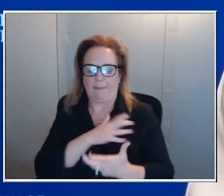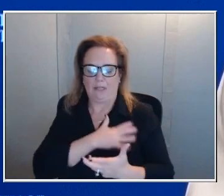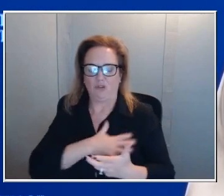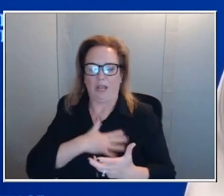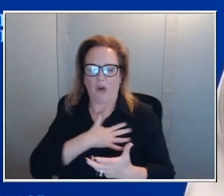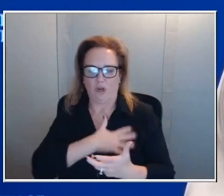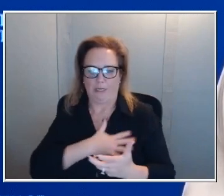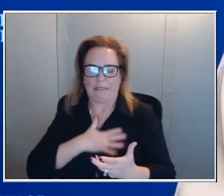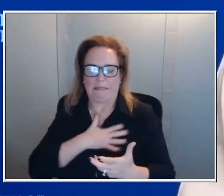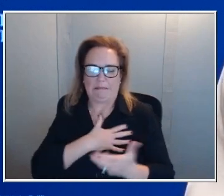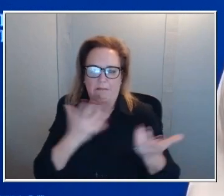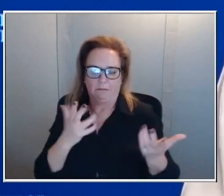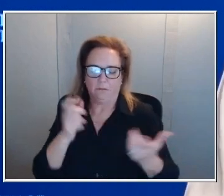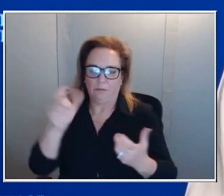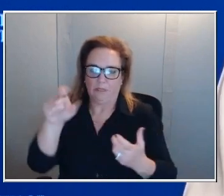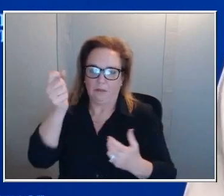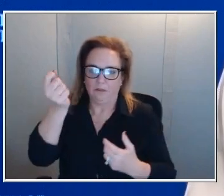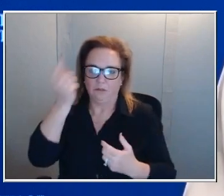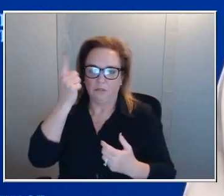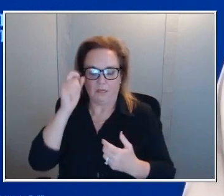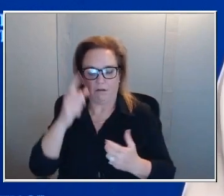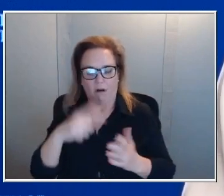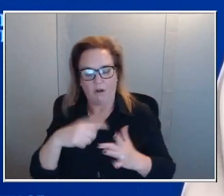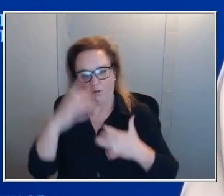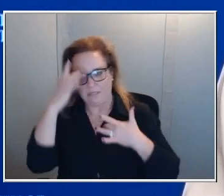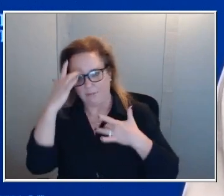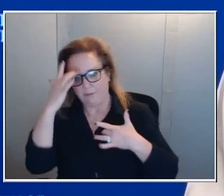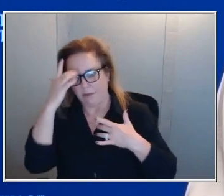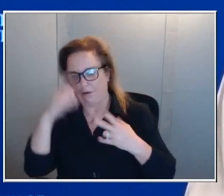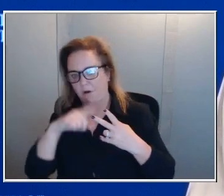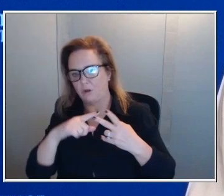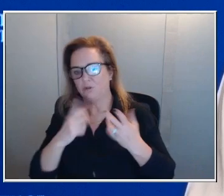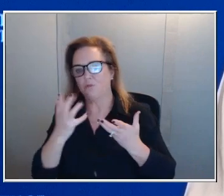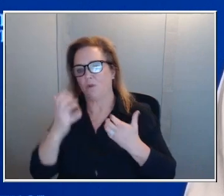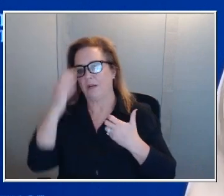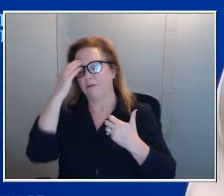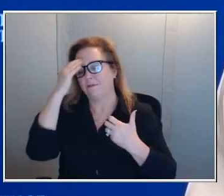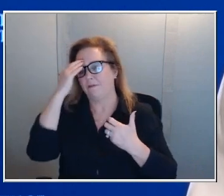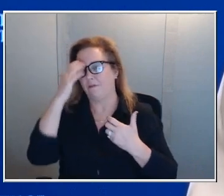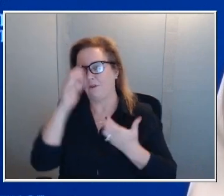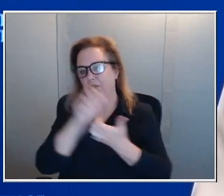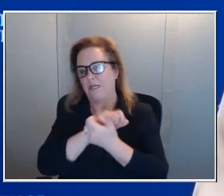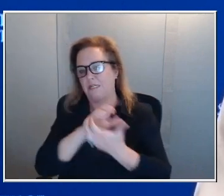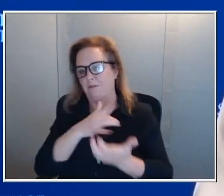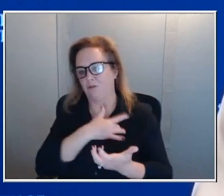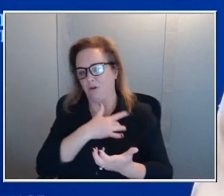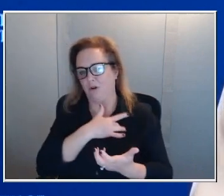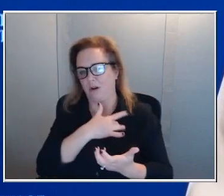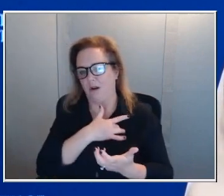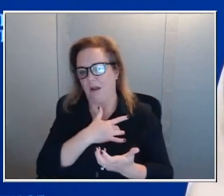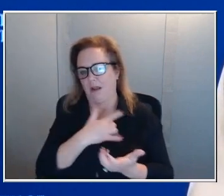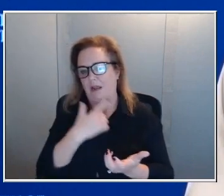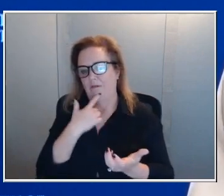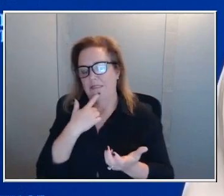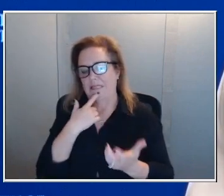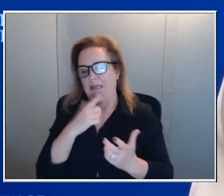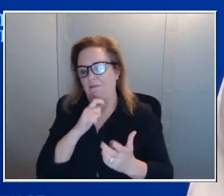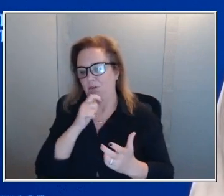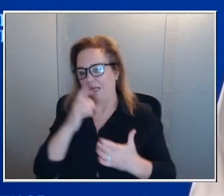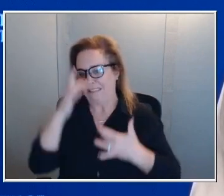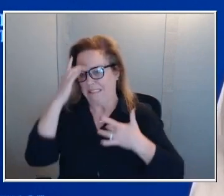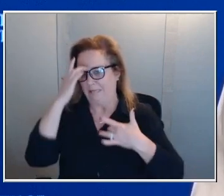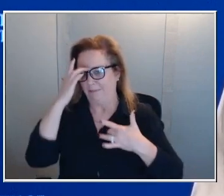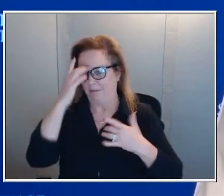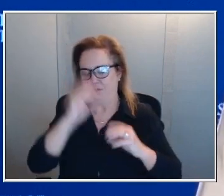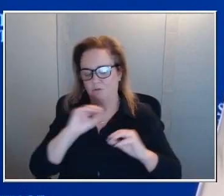so I think we have to understand, are you symptomatic, or are you just wanting to know if there's any damage to your heart? I would say that unless you're symptomatic, there's probably